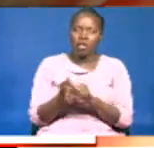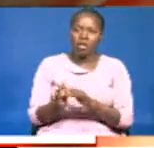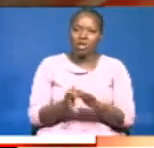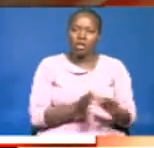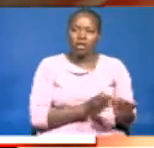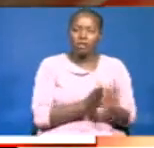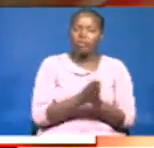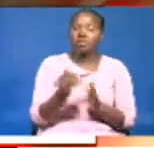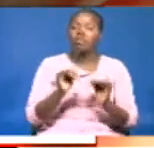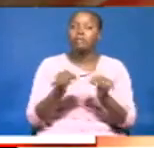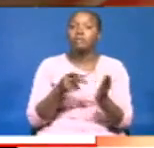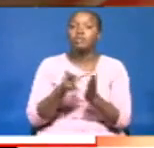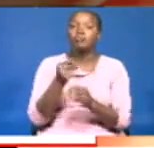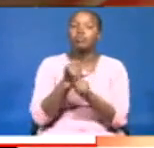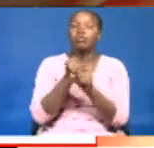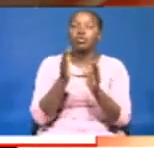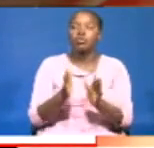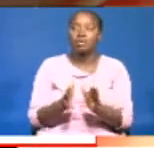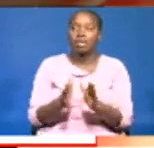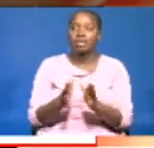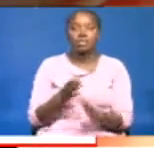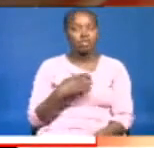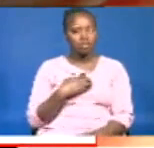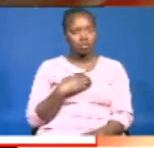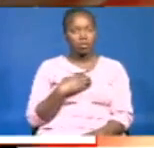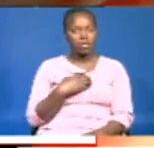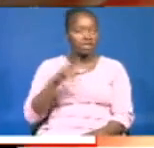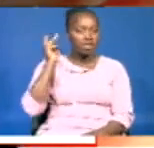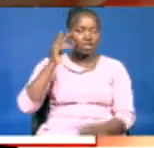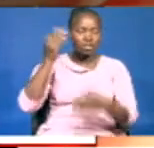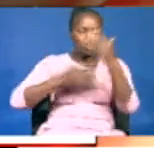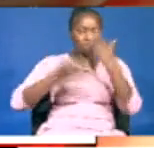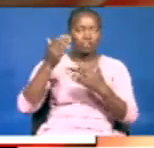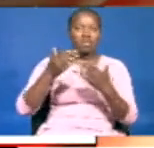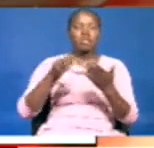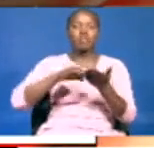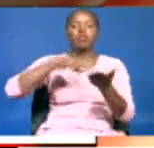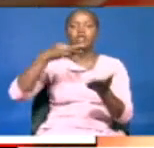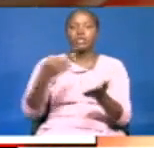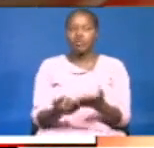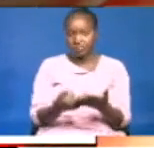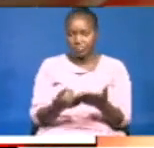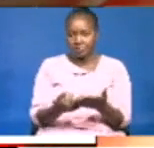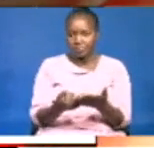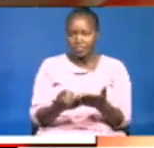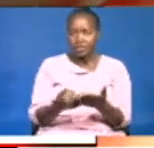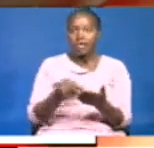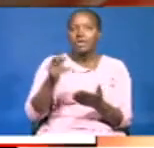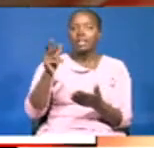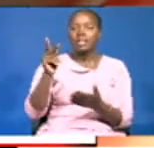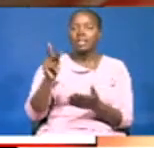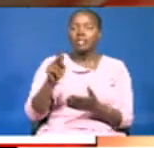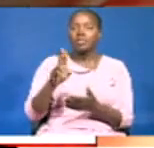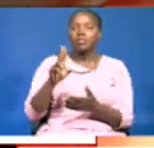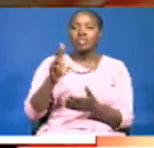And in other news, payment for workers laid off by Kisii University has hit a deadlock. Kenya University Staff Union failed to reach an